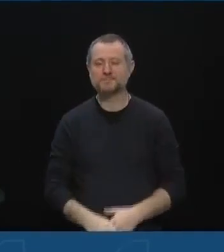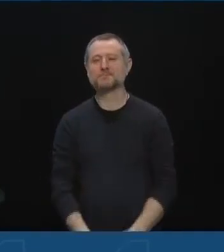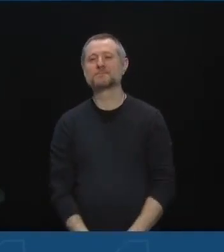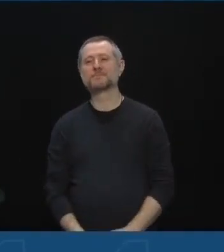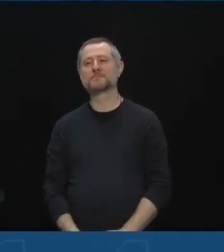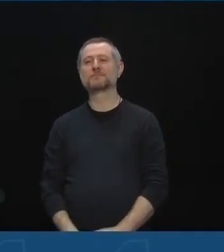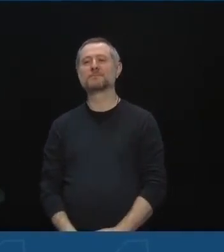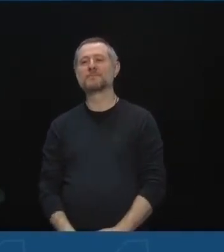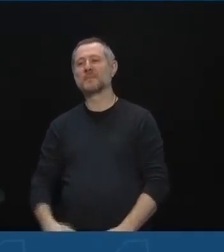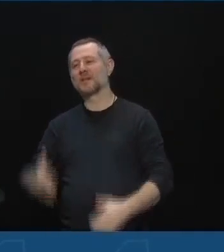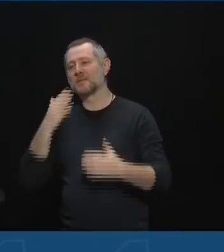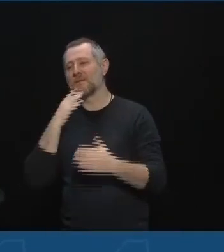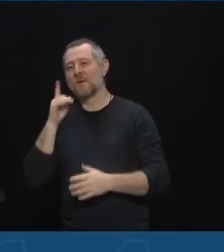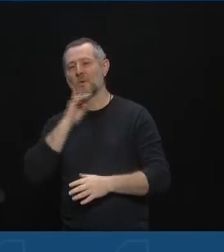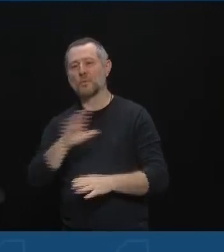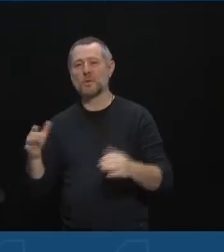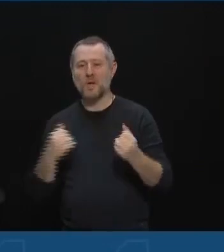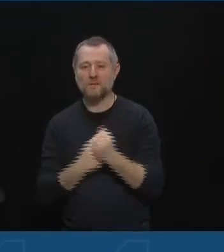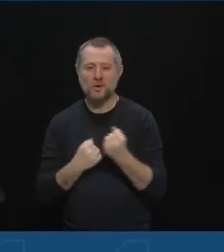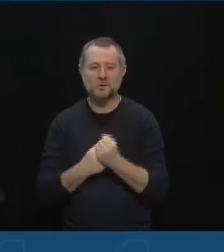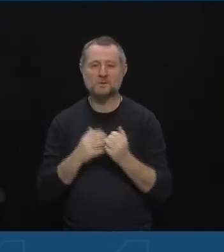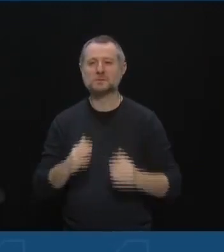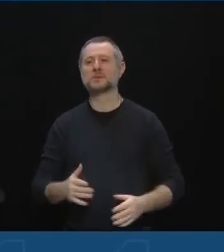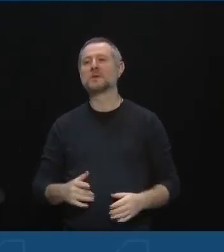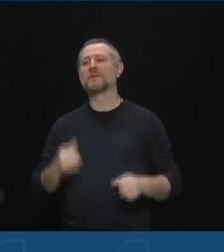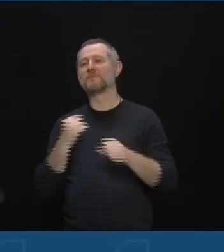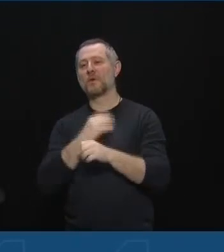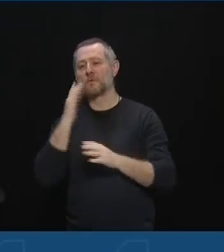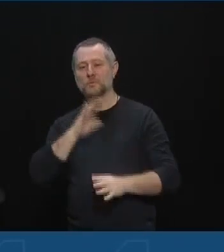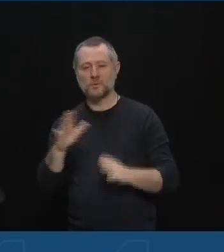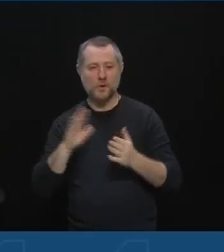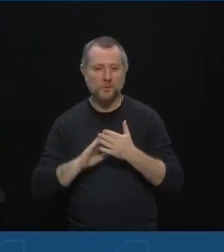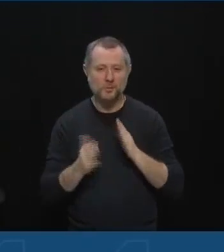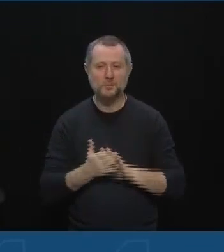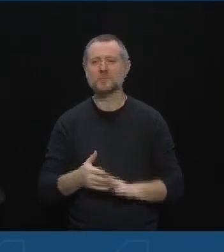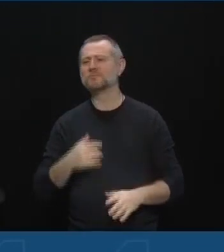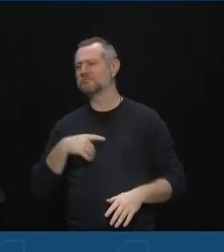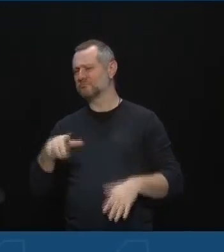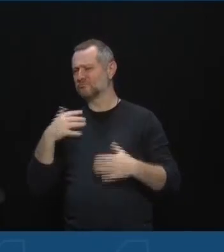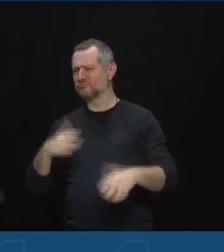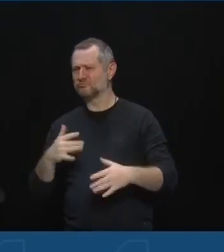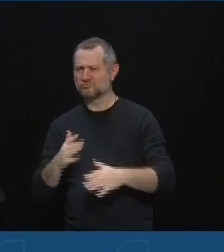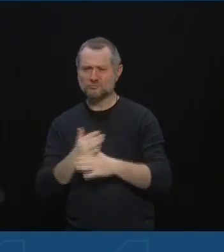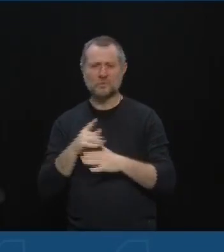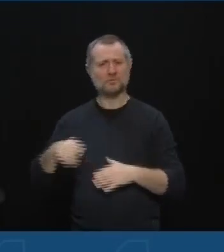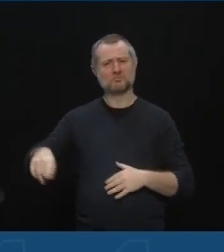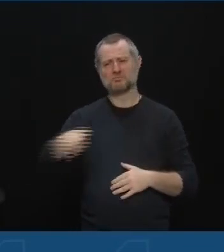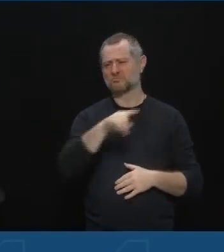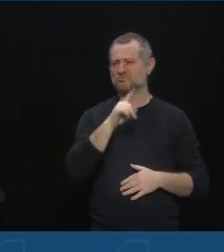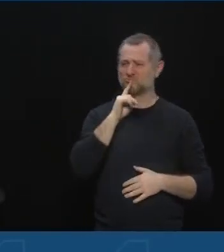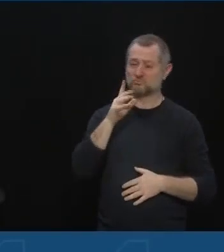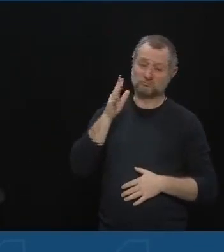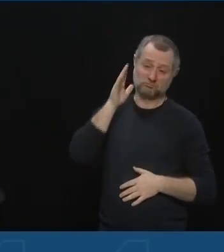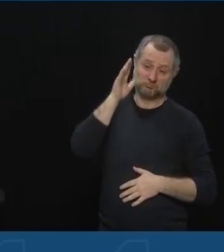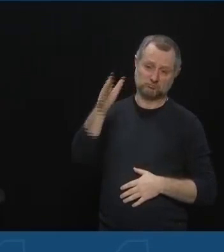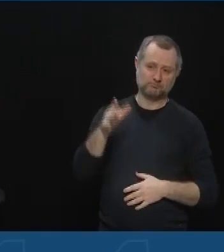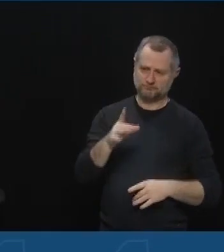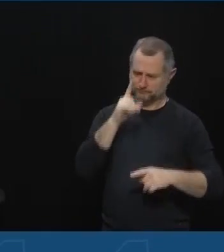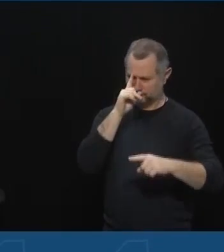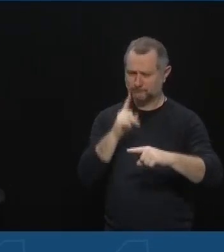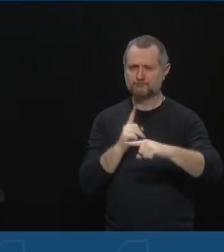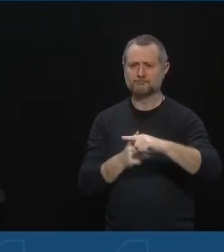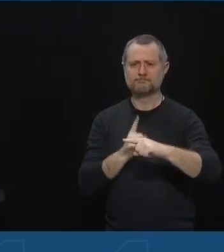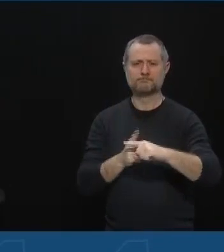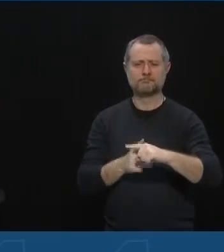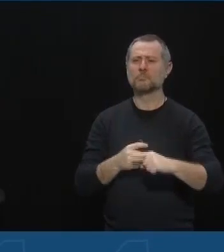the advocates and the champions and the people who are out there in the community, letting people know that our best days truly do lie ahead, just around